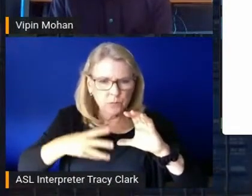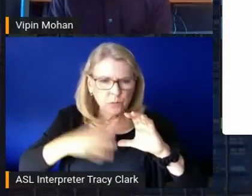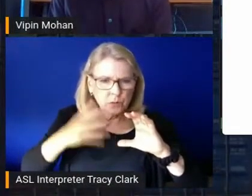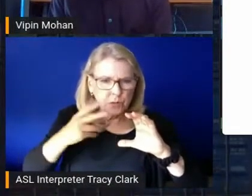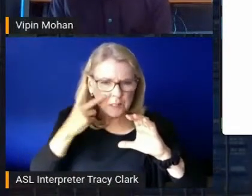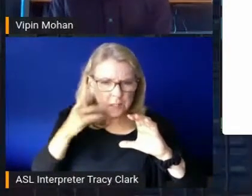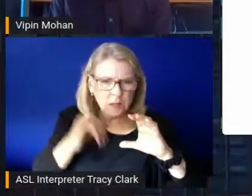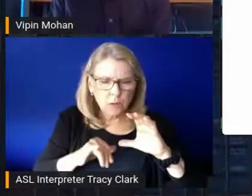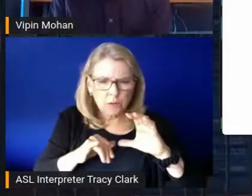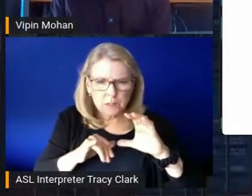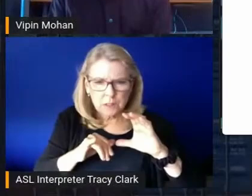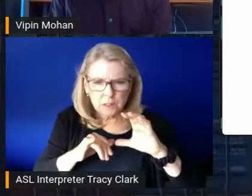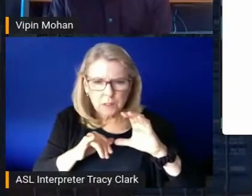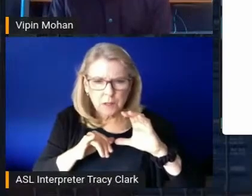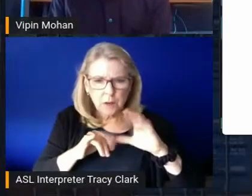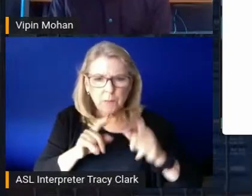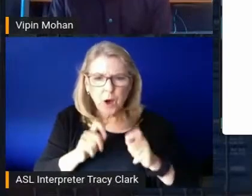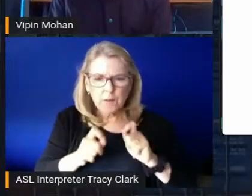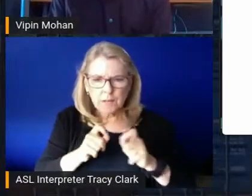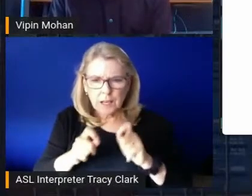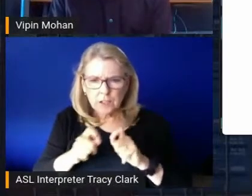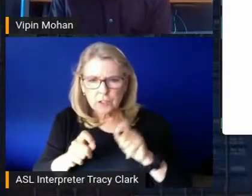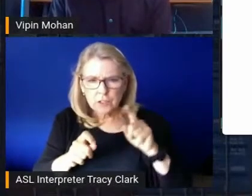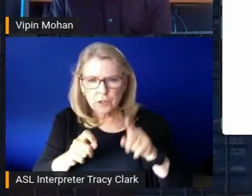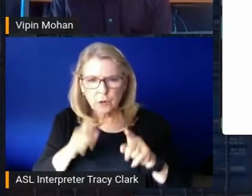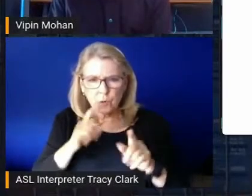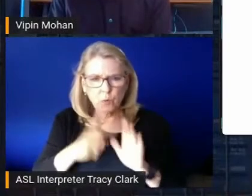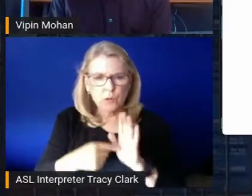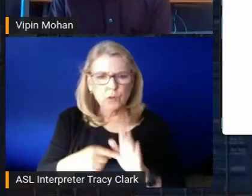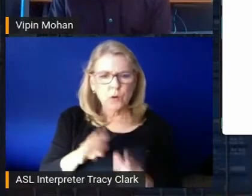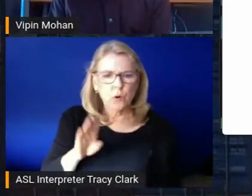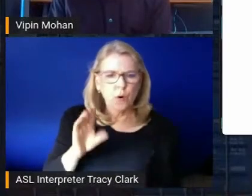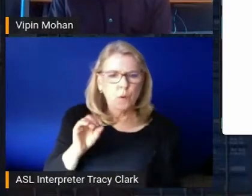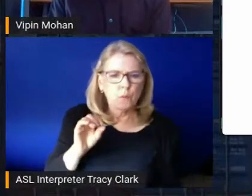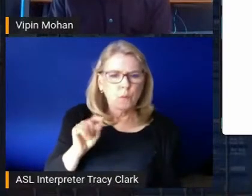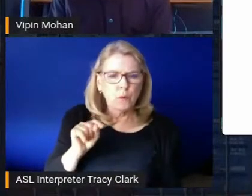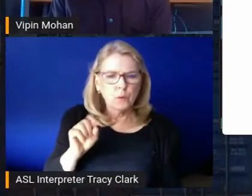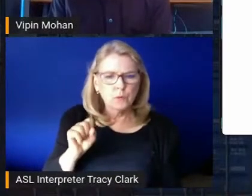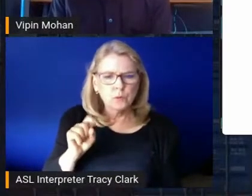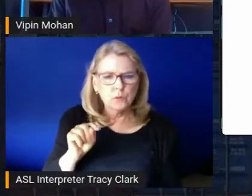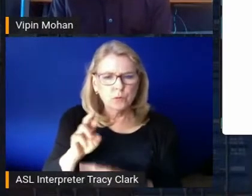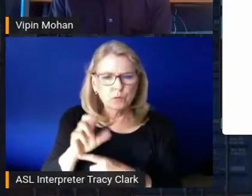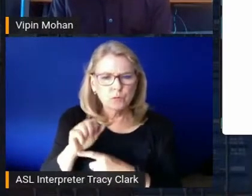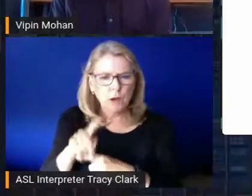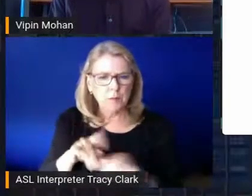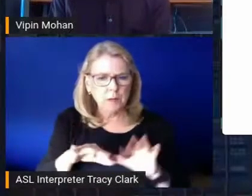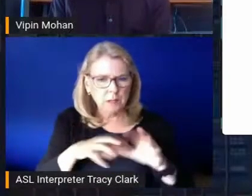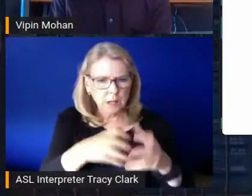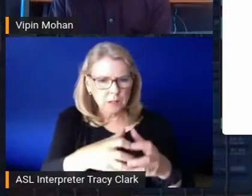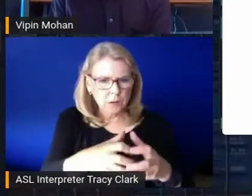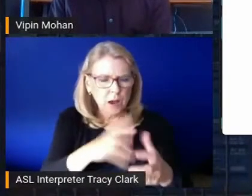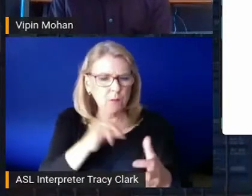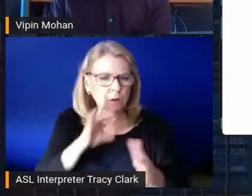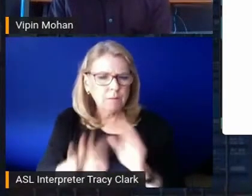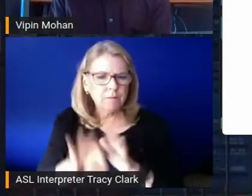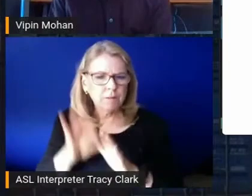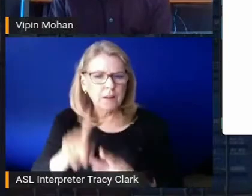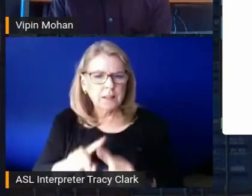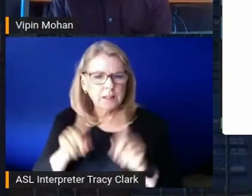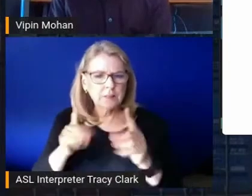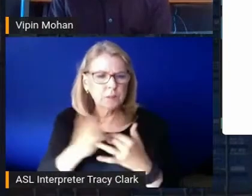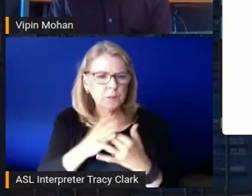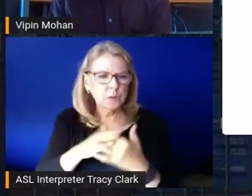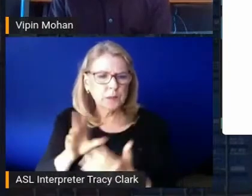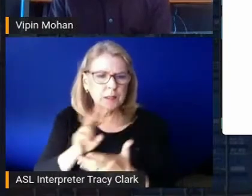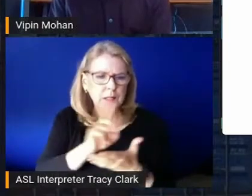earlier. It's going to stand up a bootstrap cluster. It's going to find the difference between the configuration that's on the